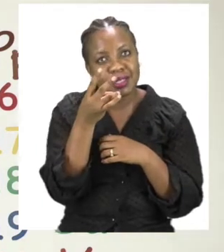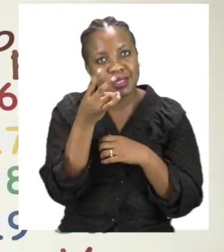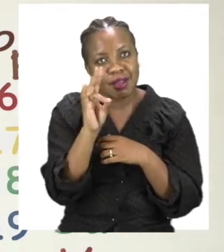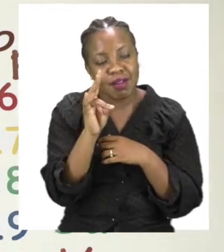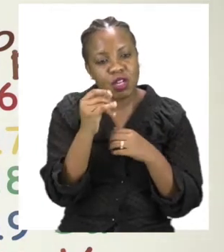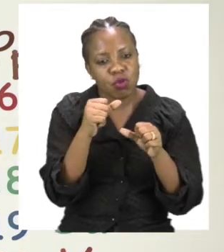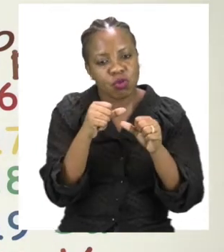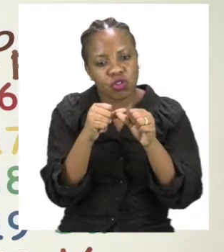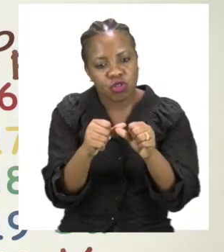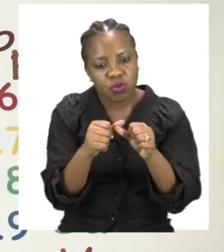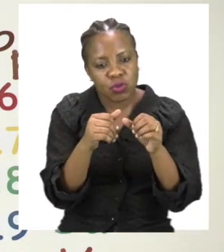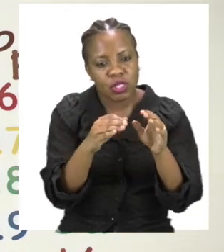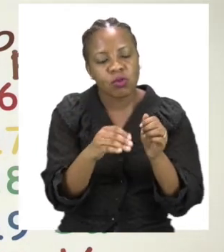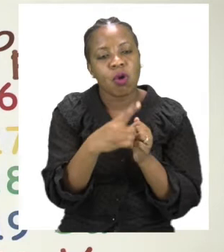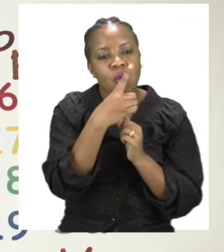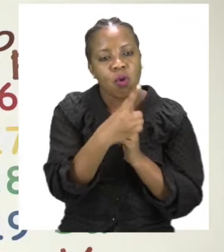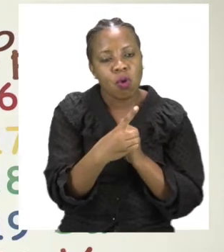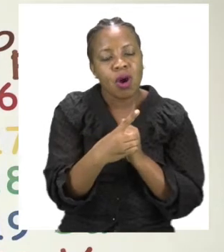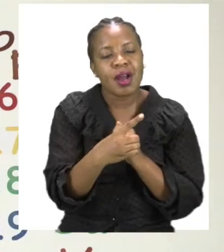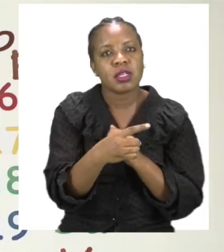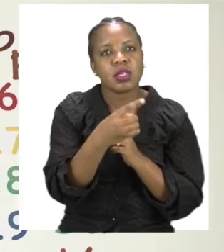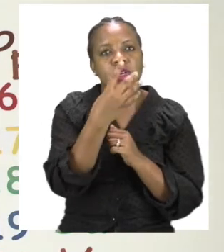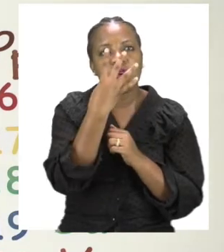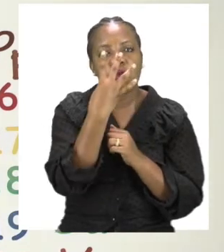148. So let us go.